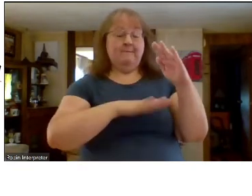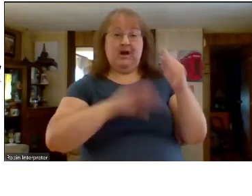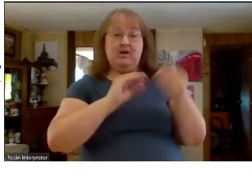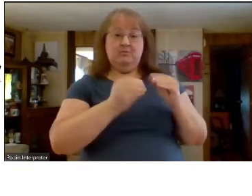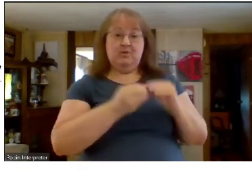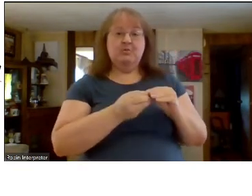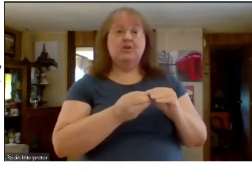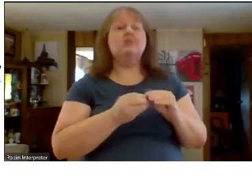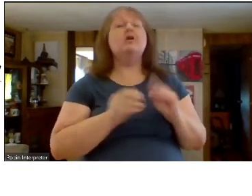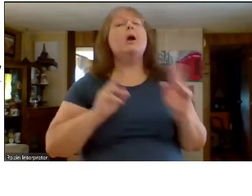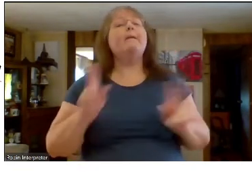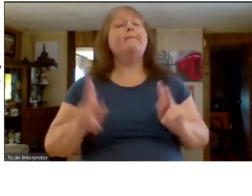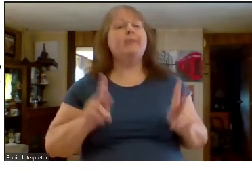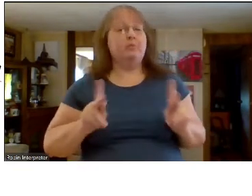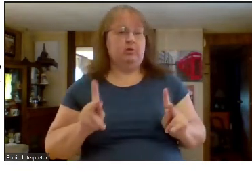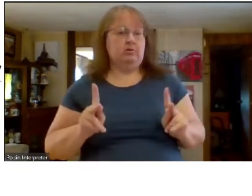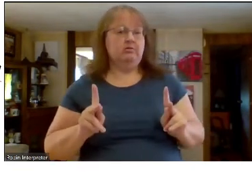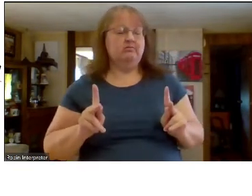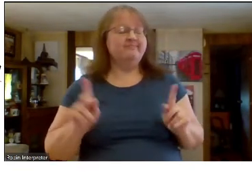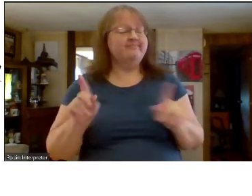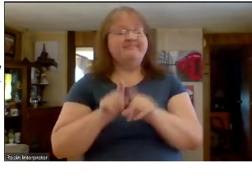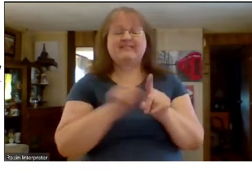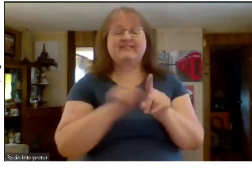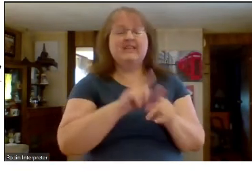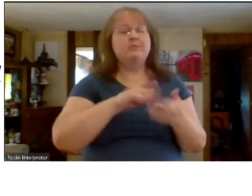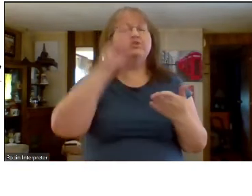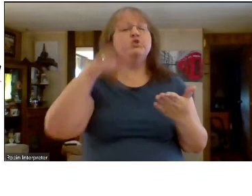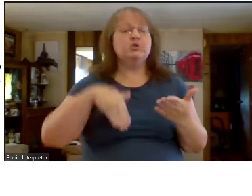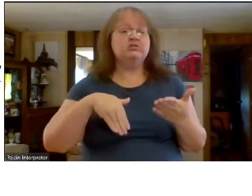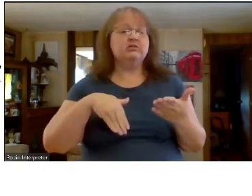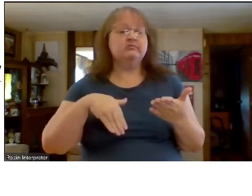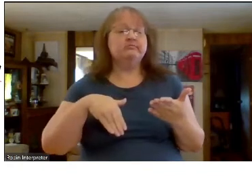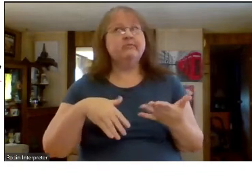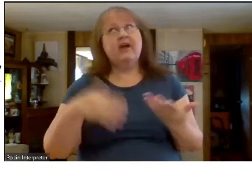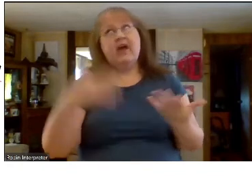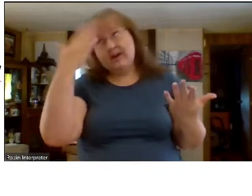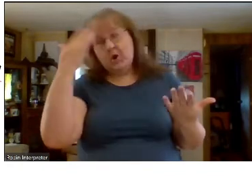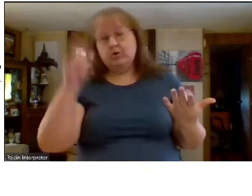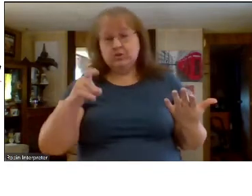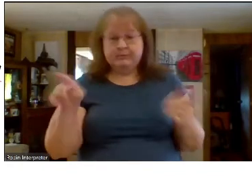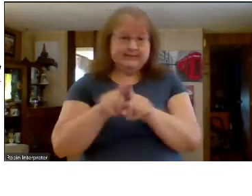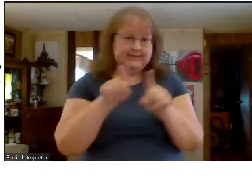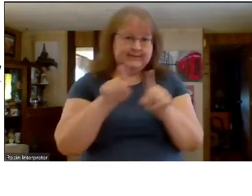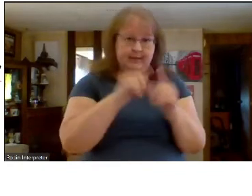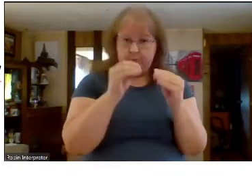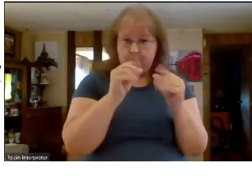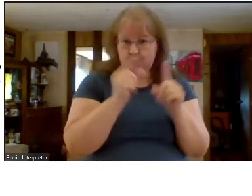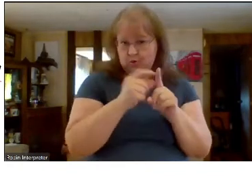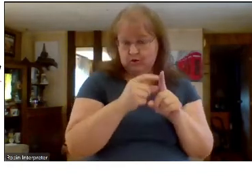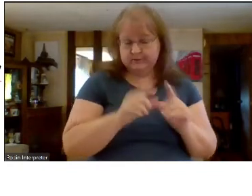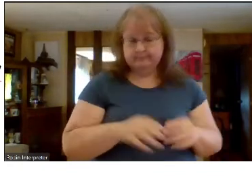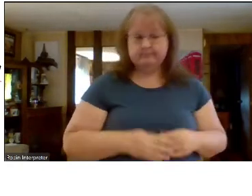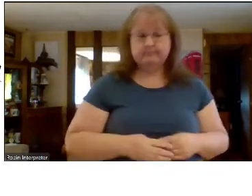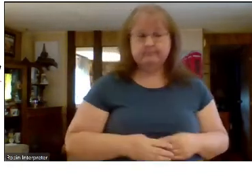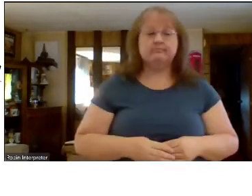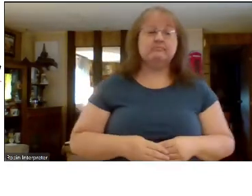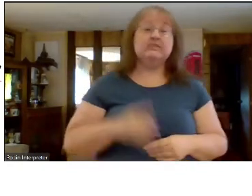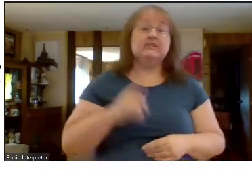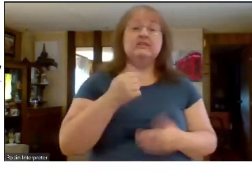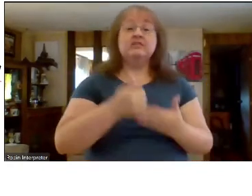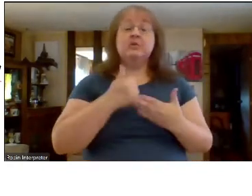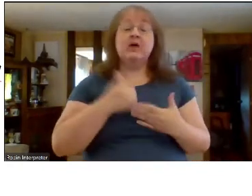on top. And people is going to go on bottom, which is the same thing as students because I use people and students. Really, it should just be the same